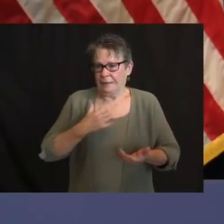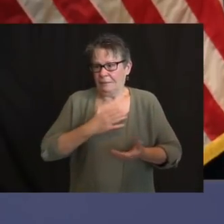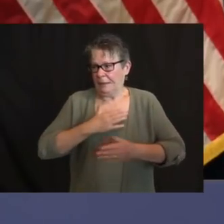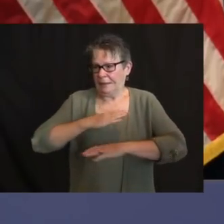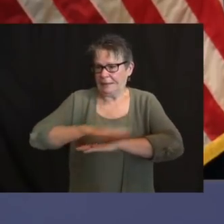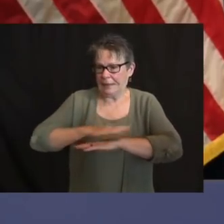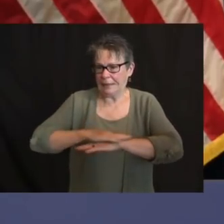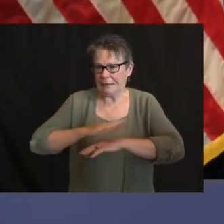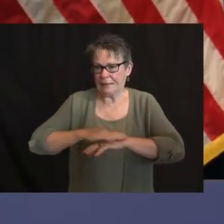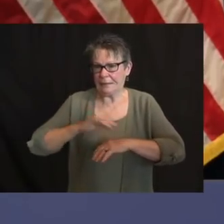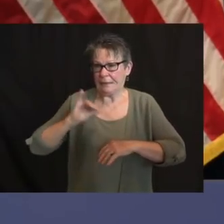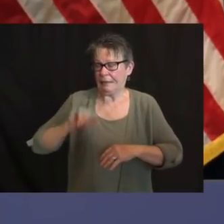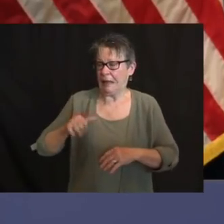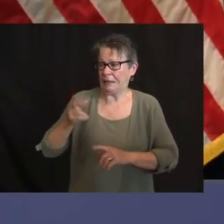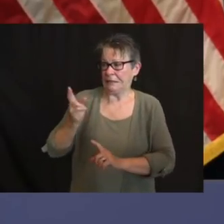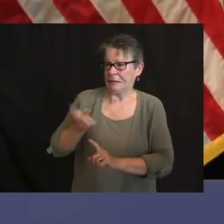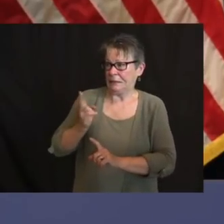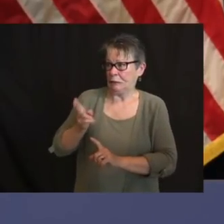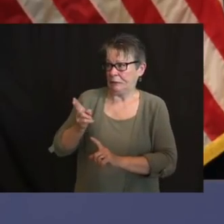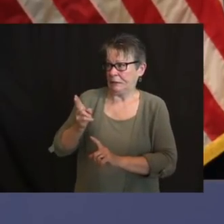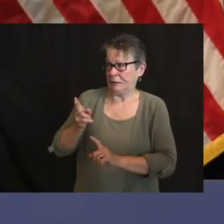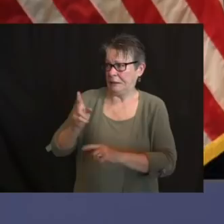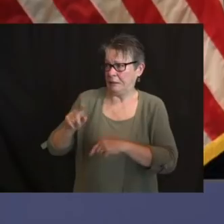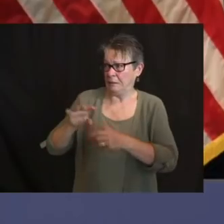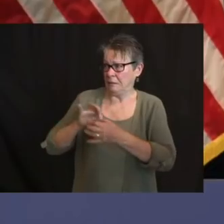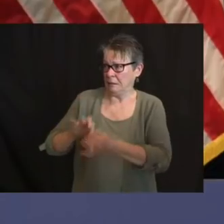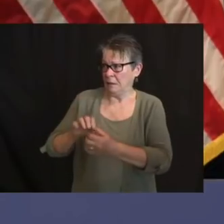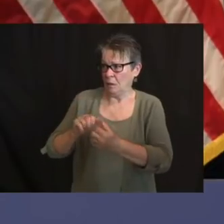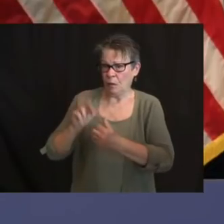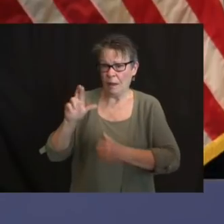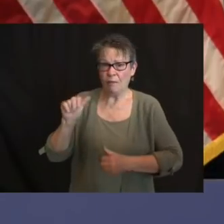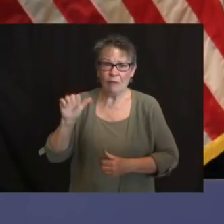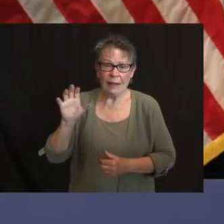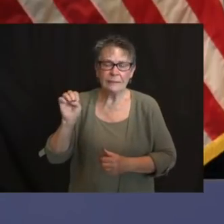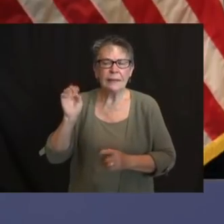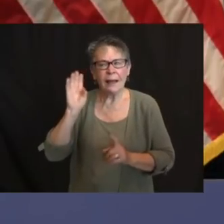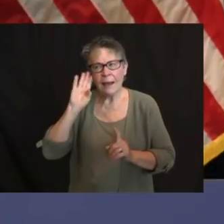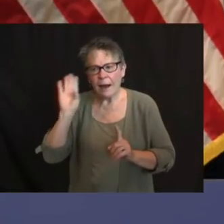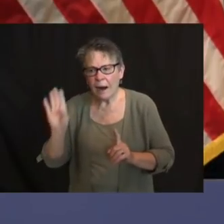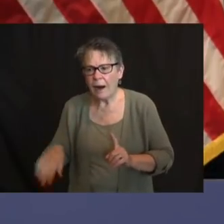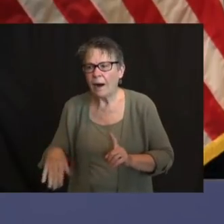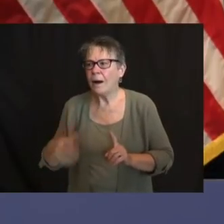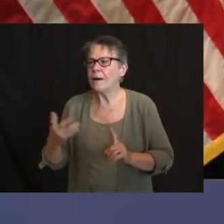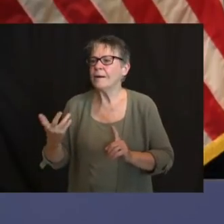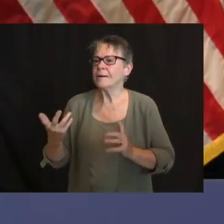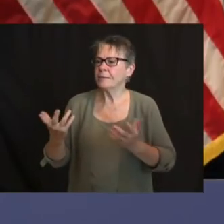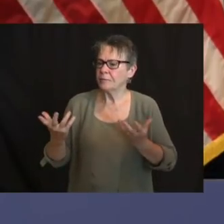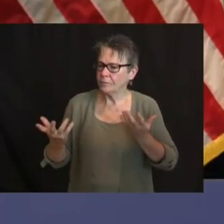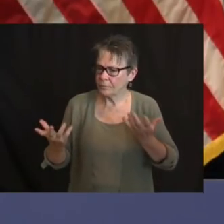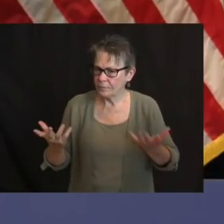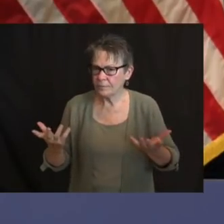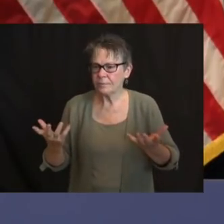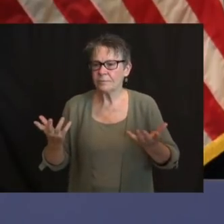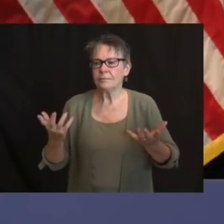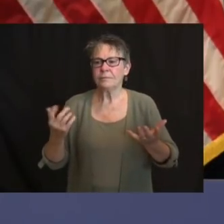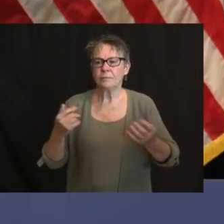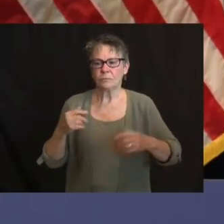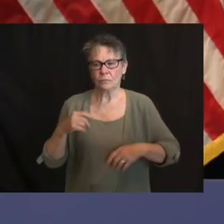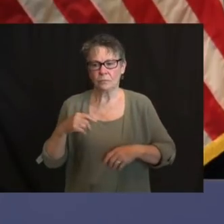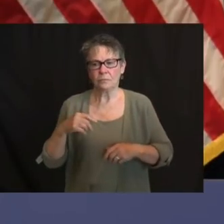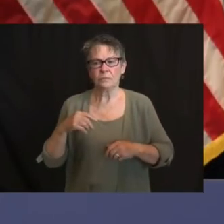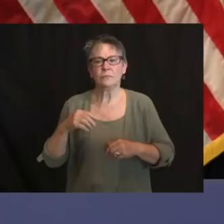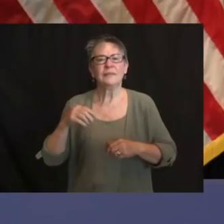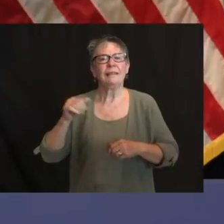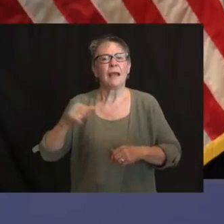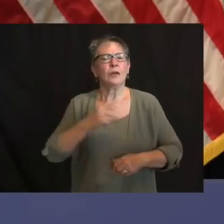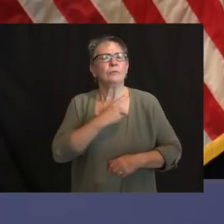Princeton University, of which he was the former president, has been, I think, very soulful and very reflective on